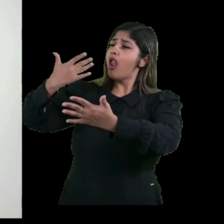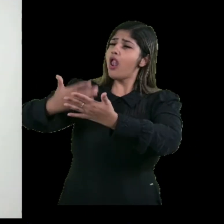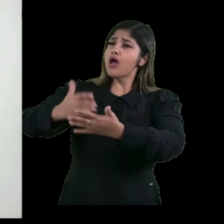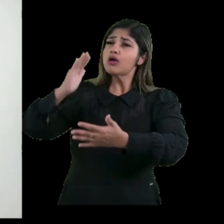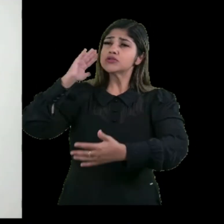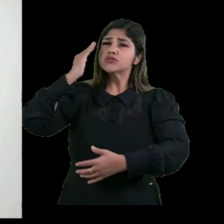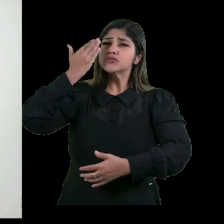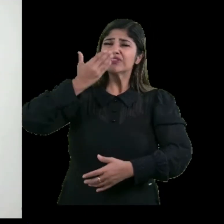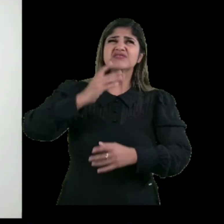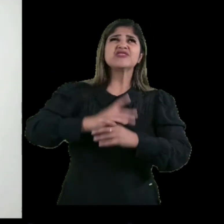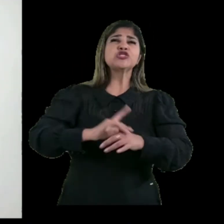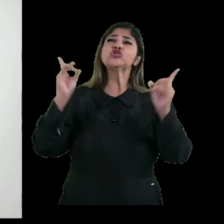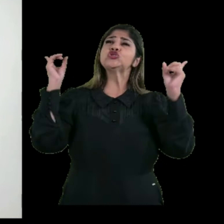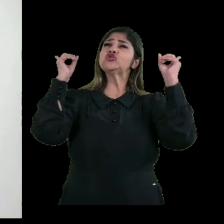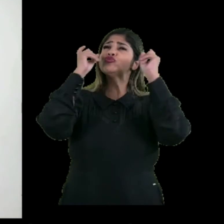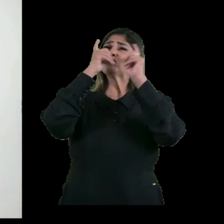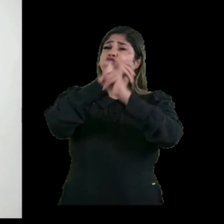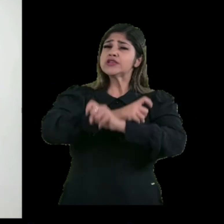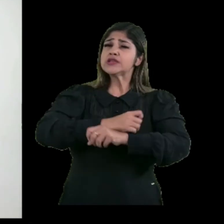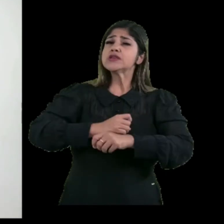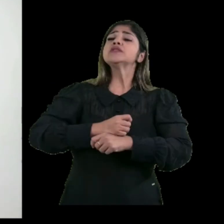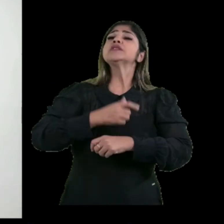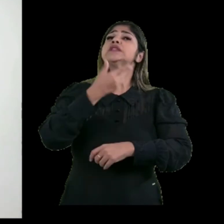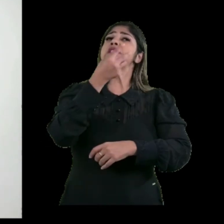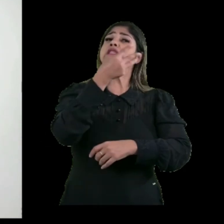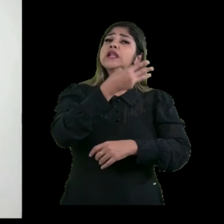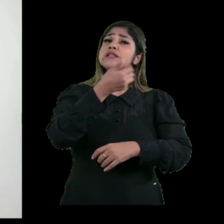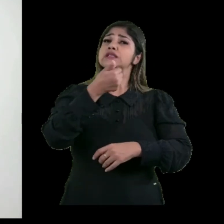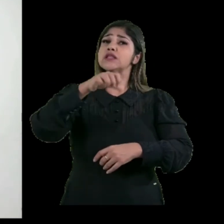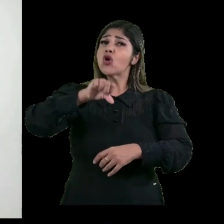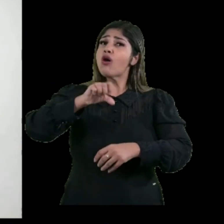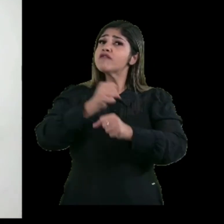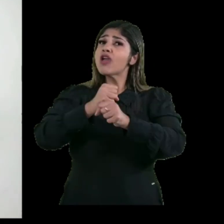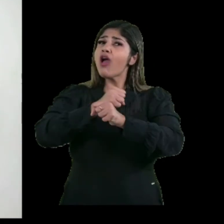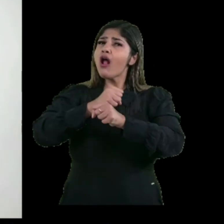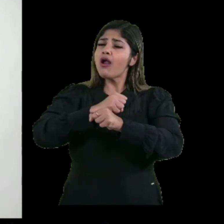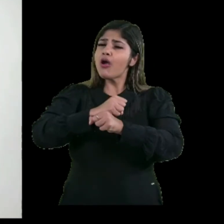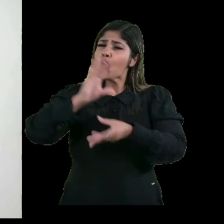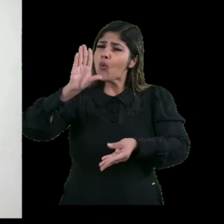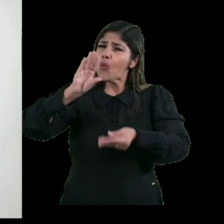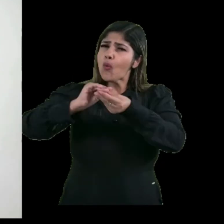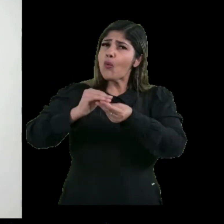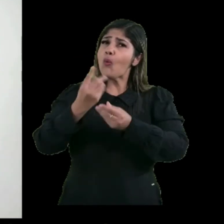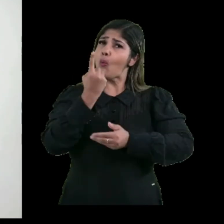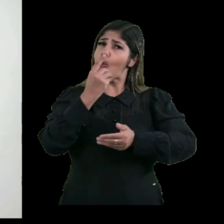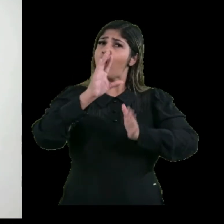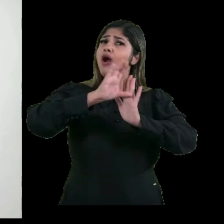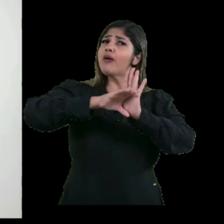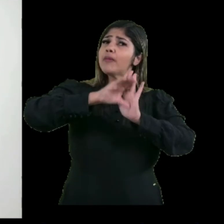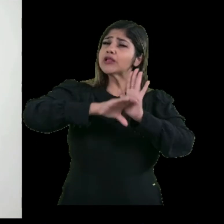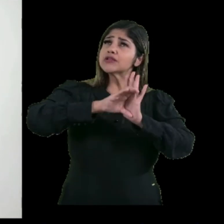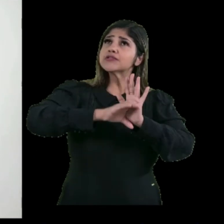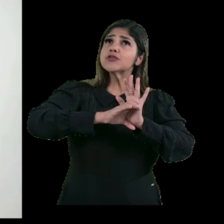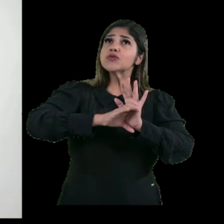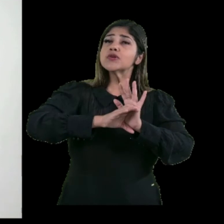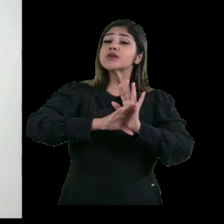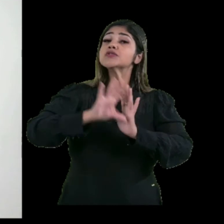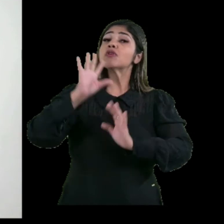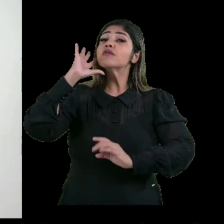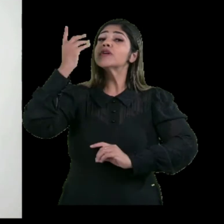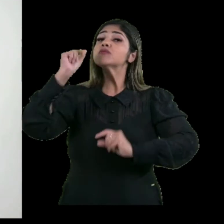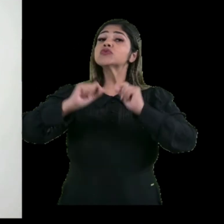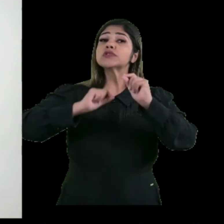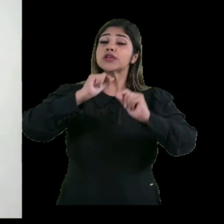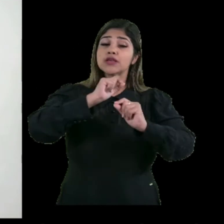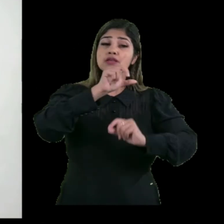too complex to work 319 years and put them all into just one chapter. So we decided to